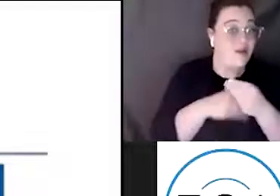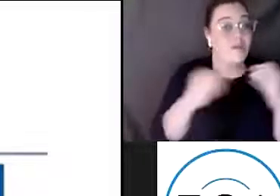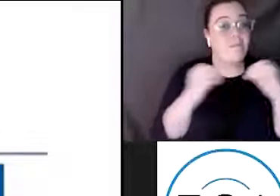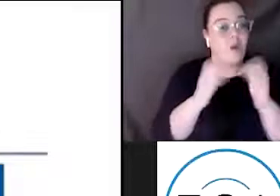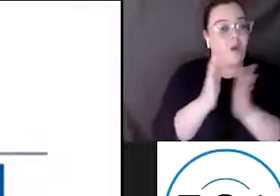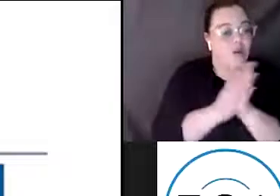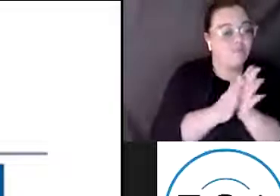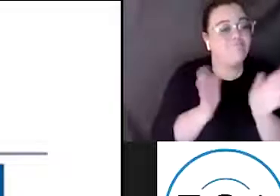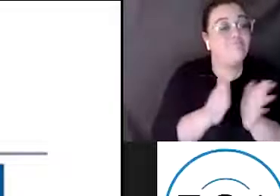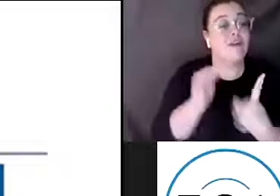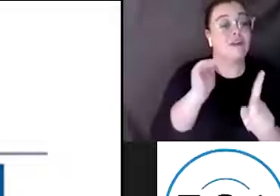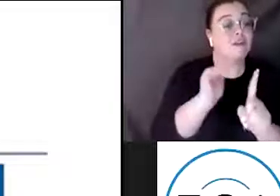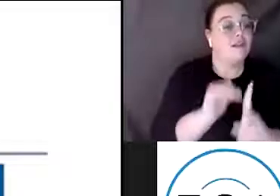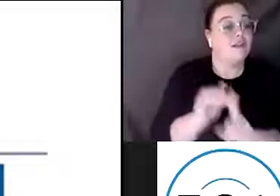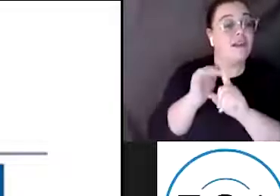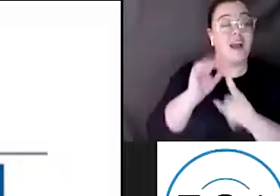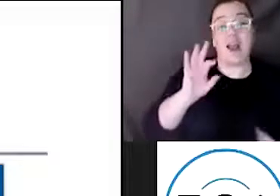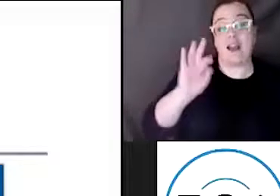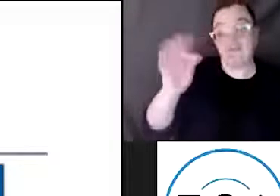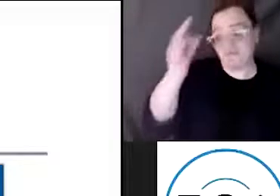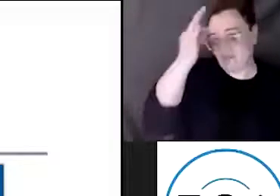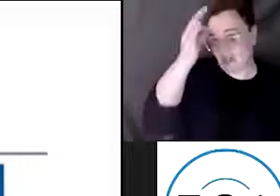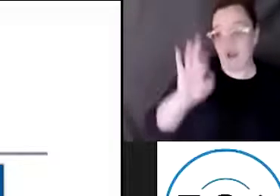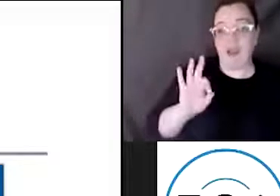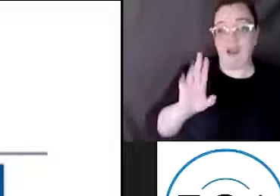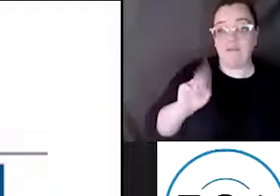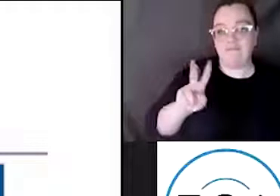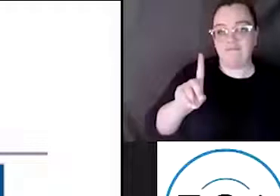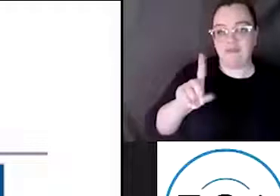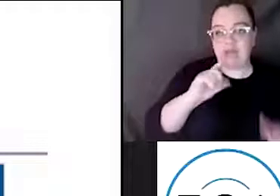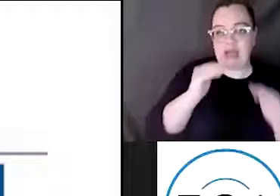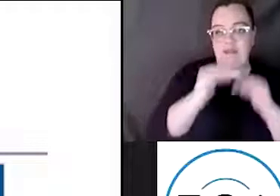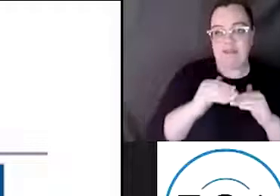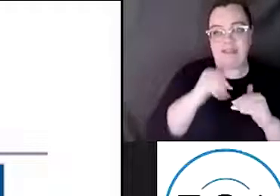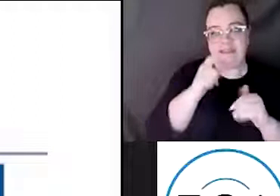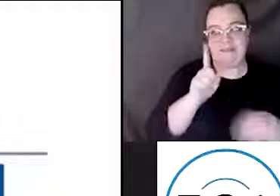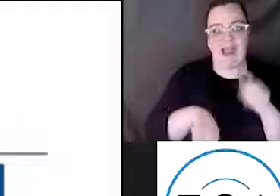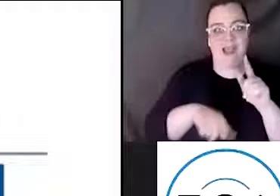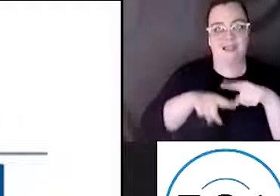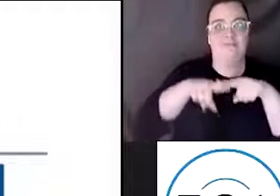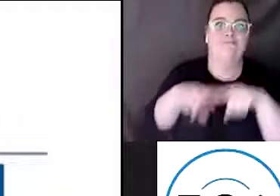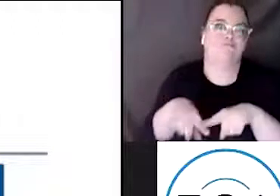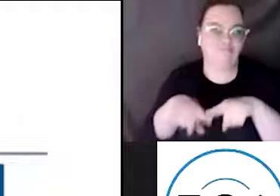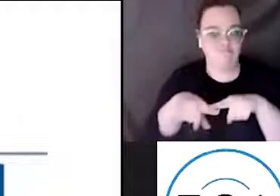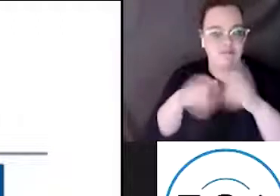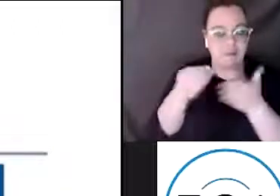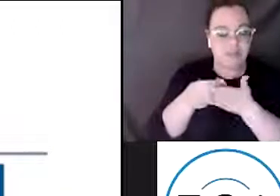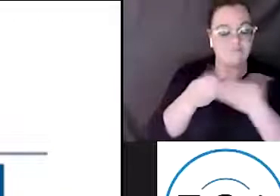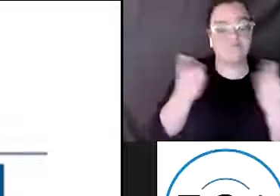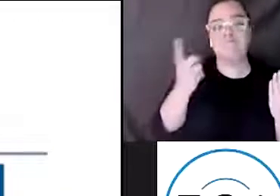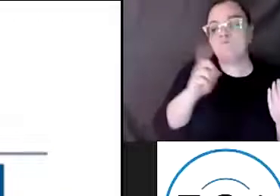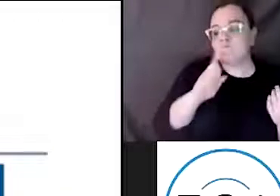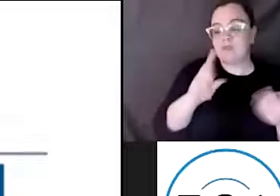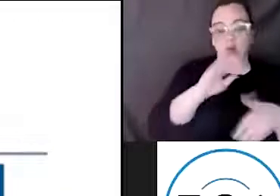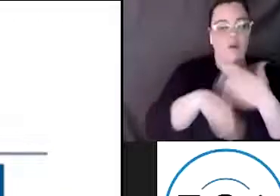federal relief funds are limited, and it's really not best to rely on them. So, and it's all available on our FEMA website